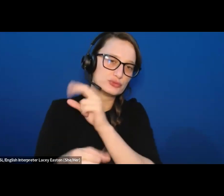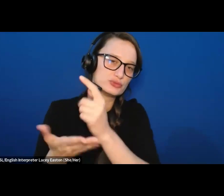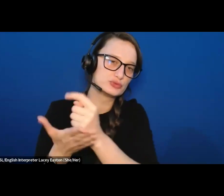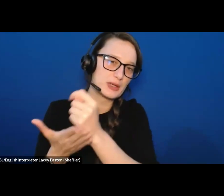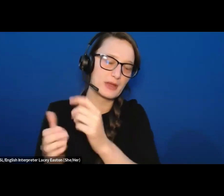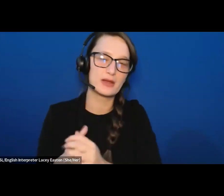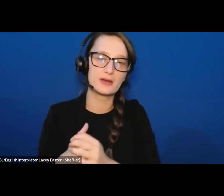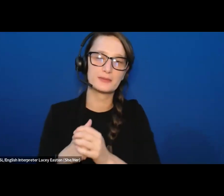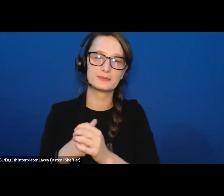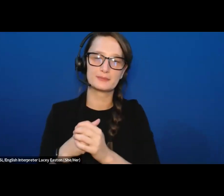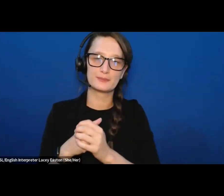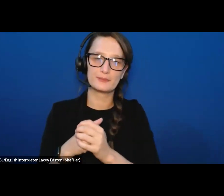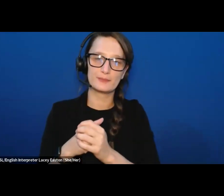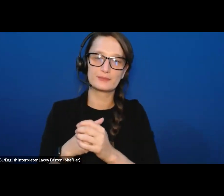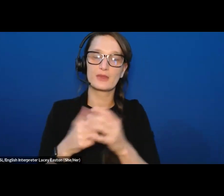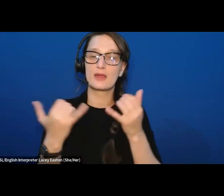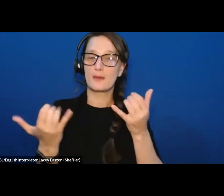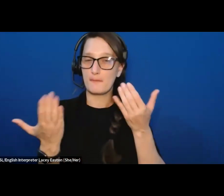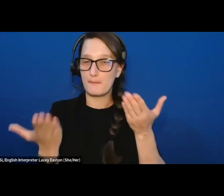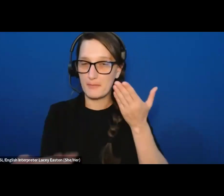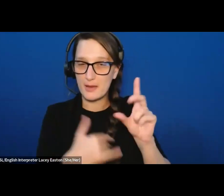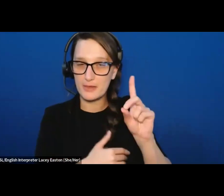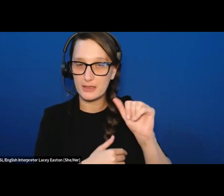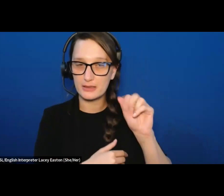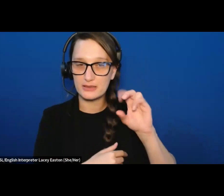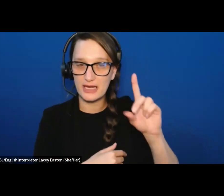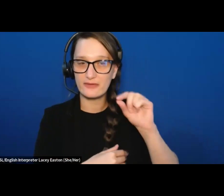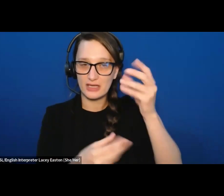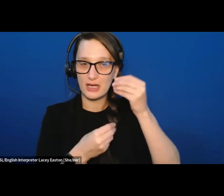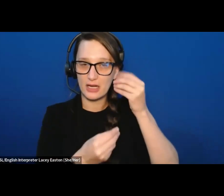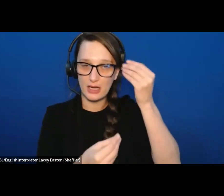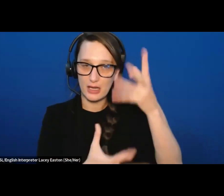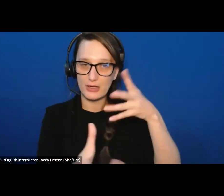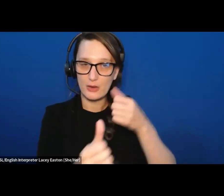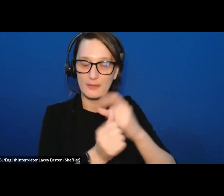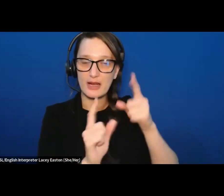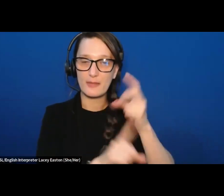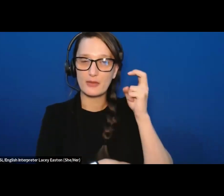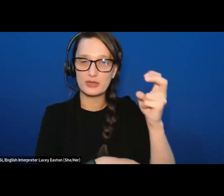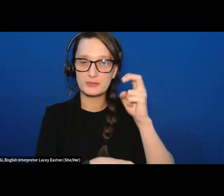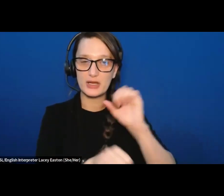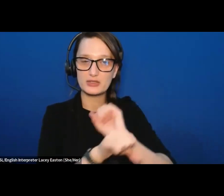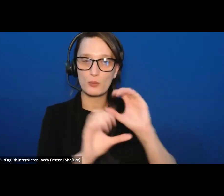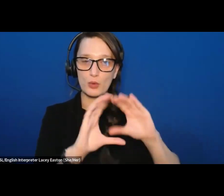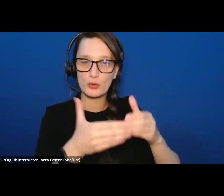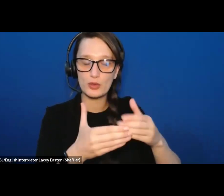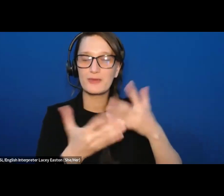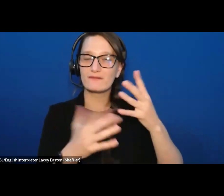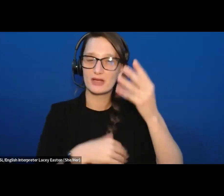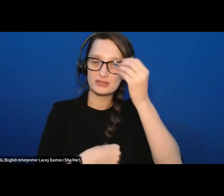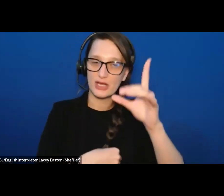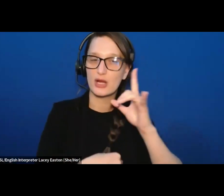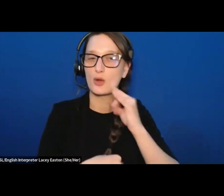the transportation work group that we participated in. We told you that the state of California is working on finalizing what the rate study is going to look